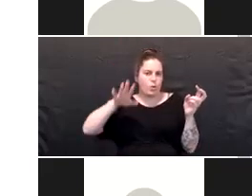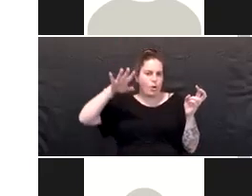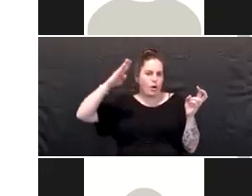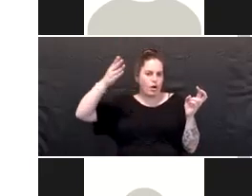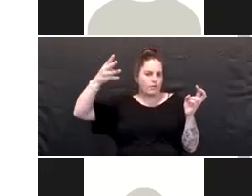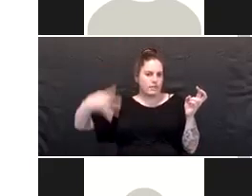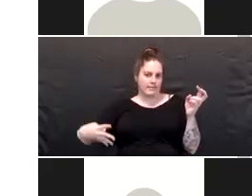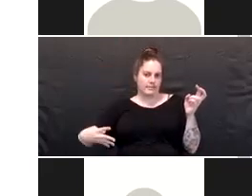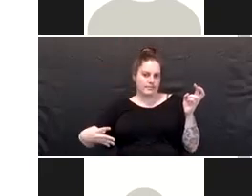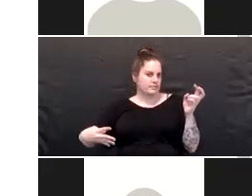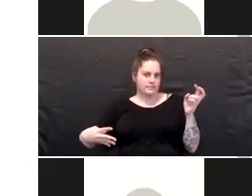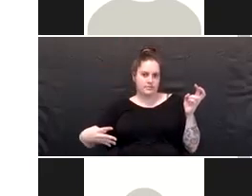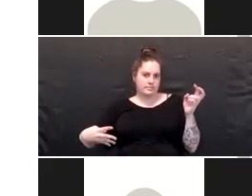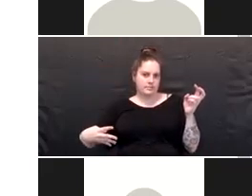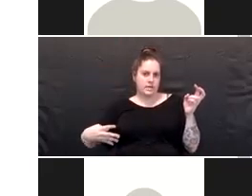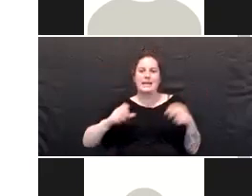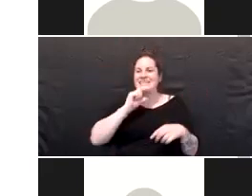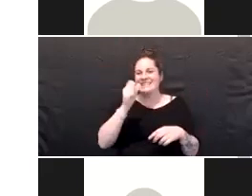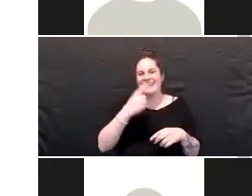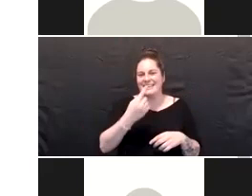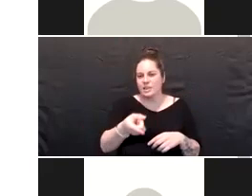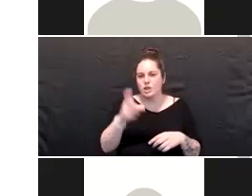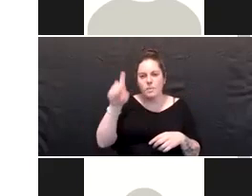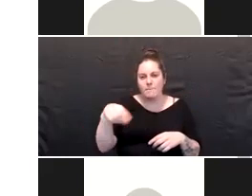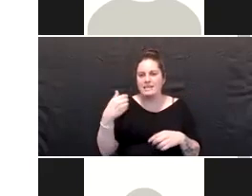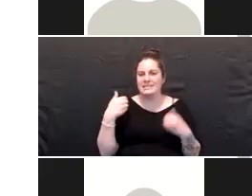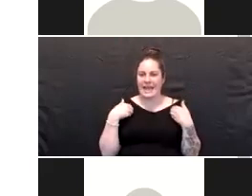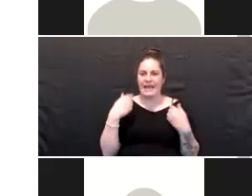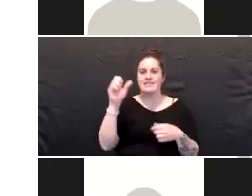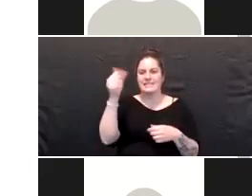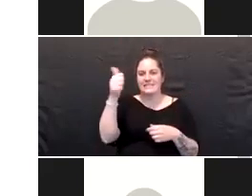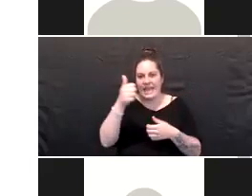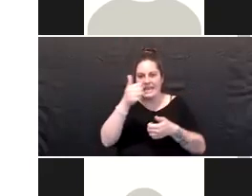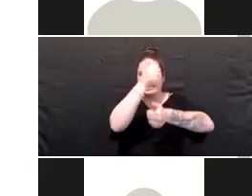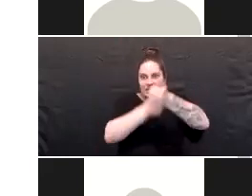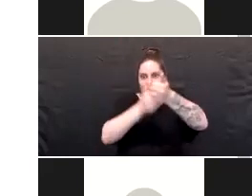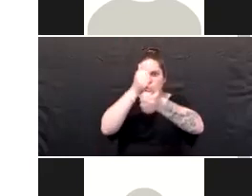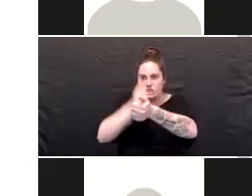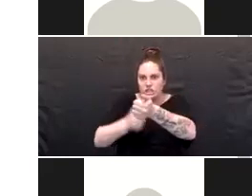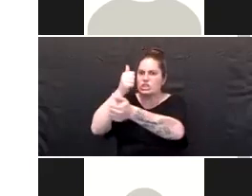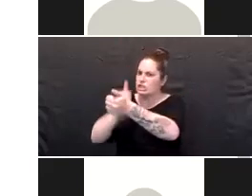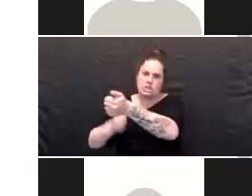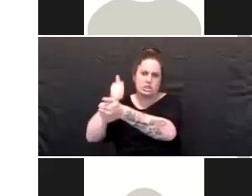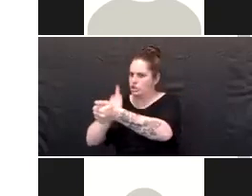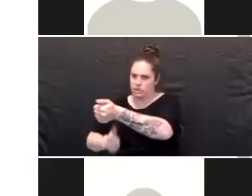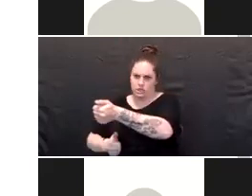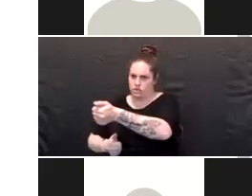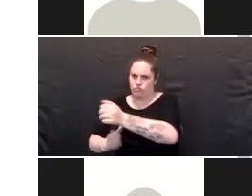I'm not telling you that you have to have 10 concept facts and 10 problems for each topic,